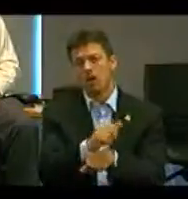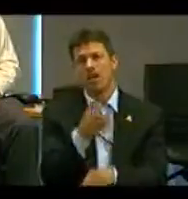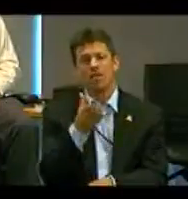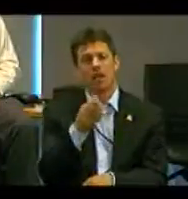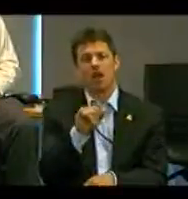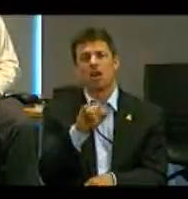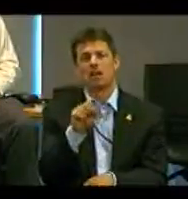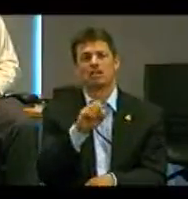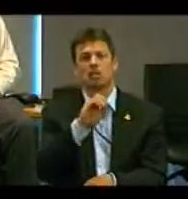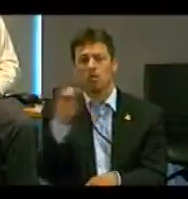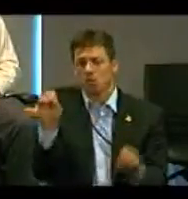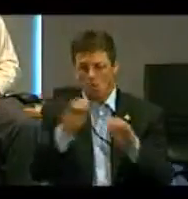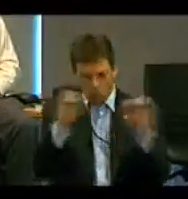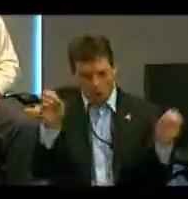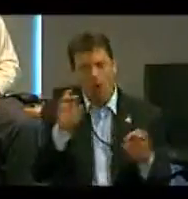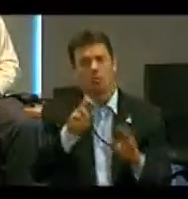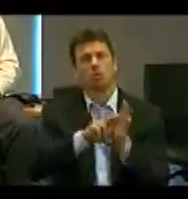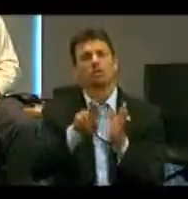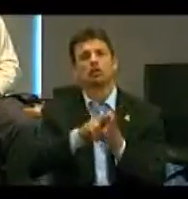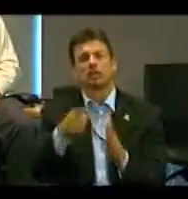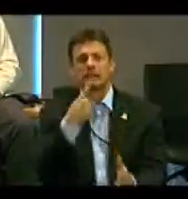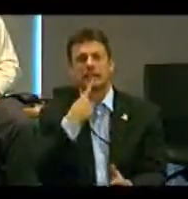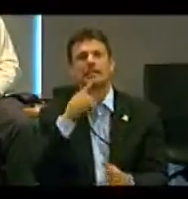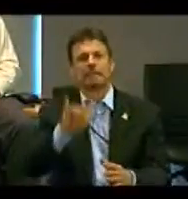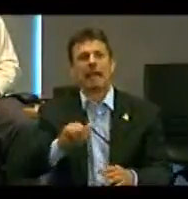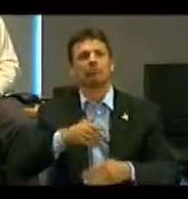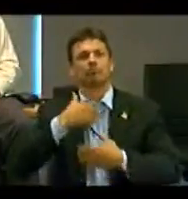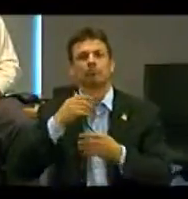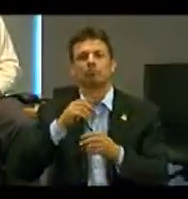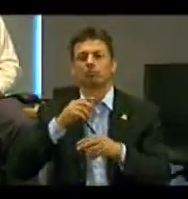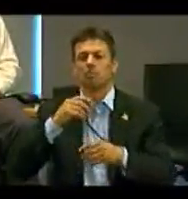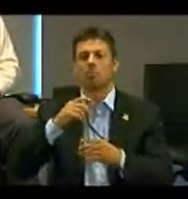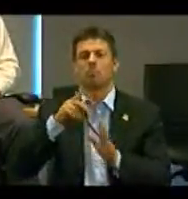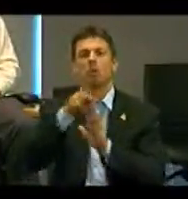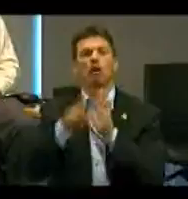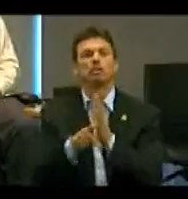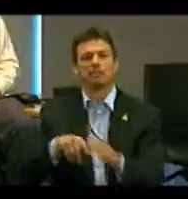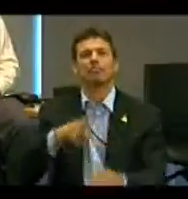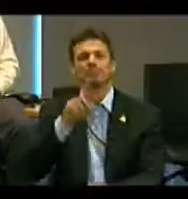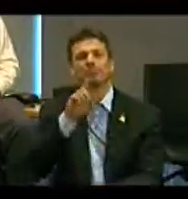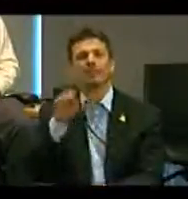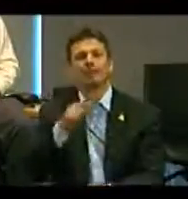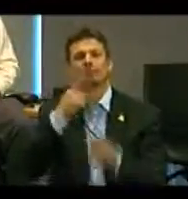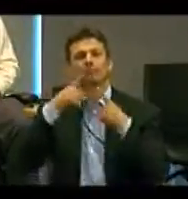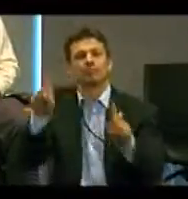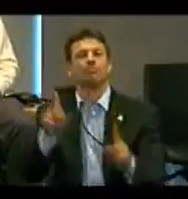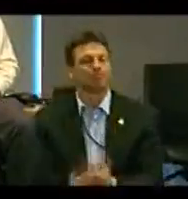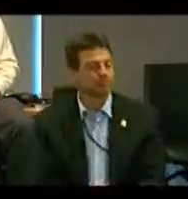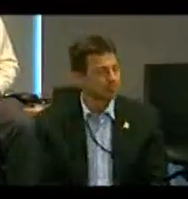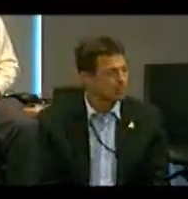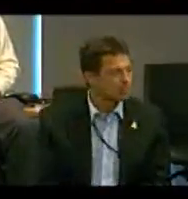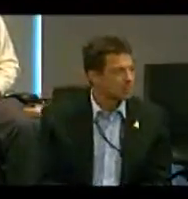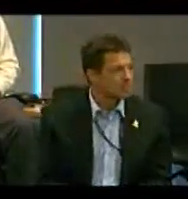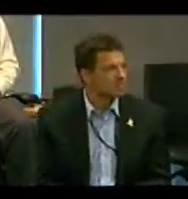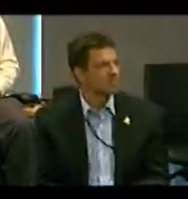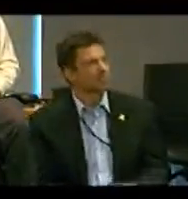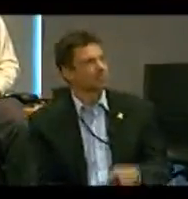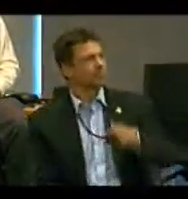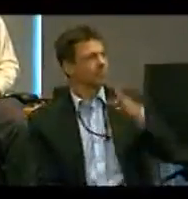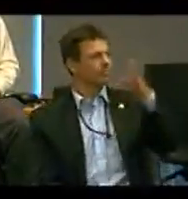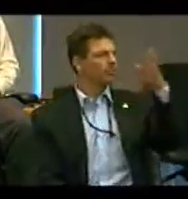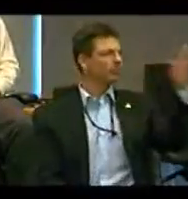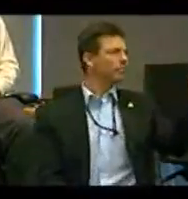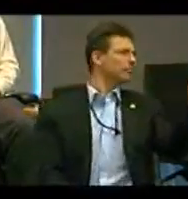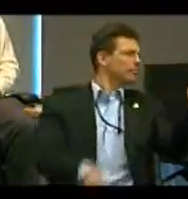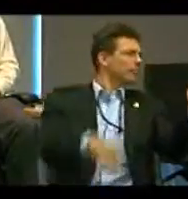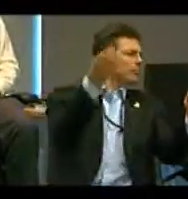no research that says it works. Speaking to floor as well. Yeah, kind of want to take that point